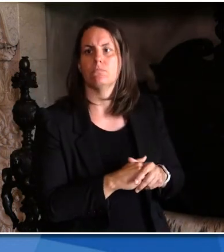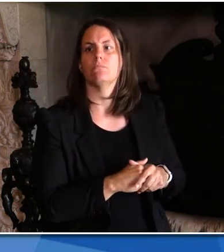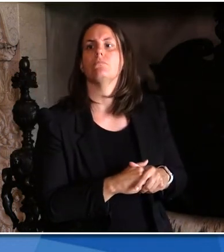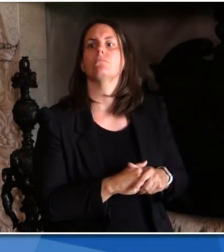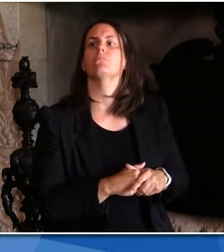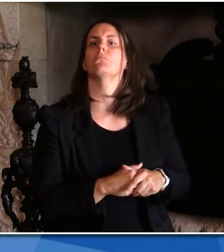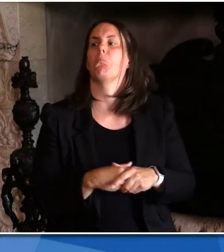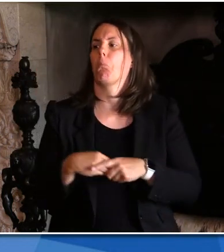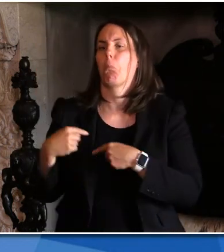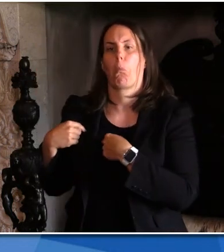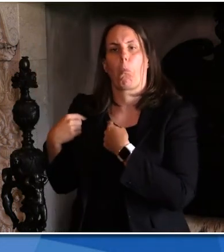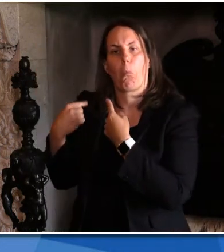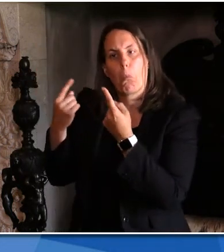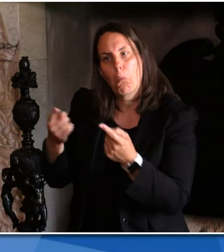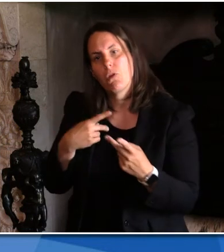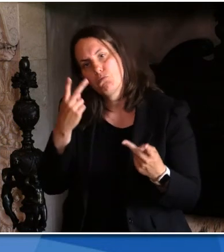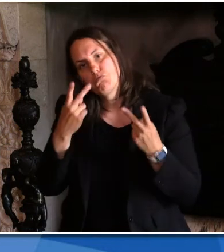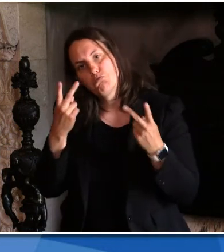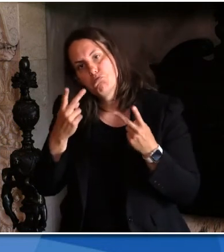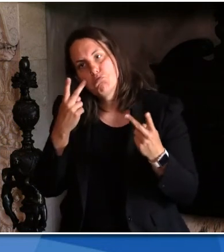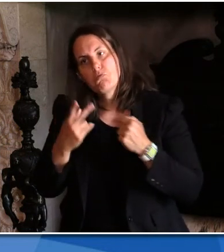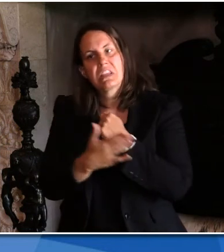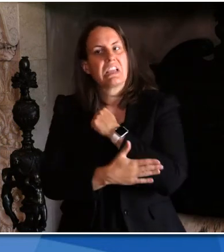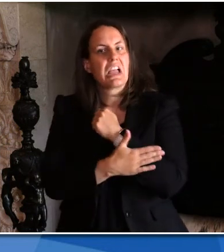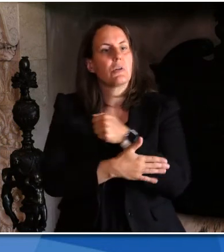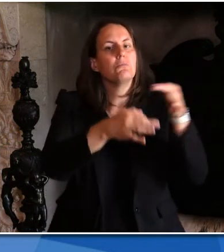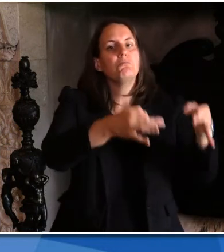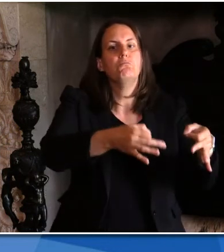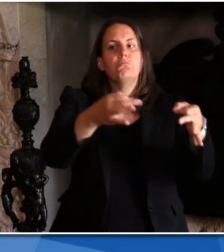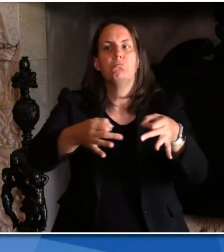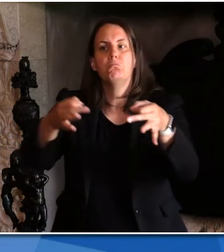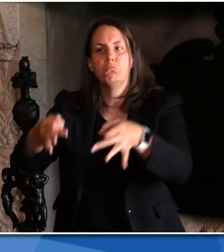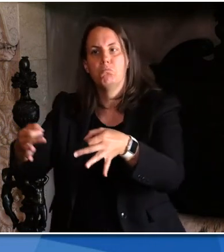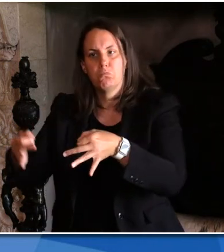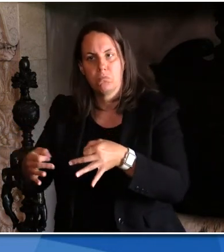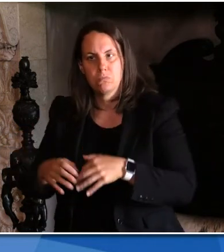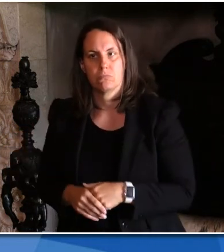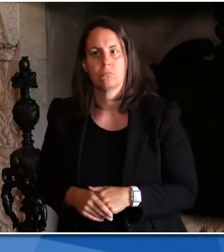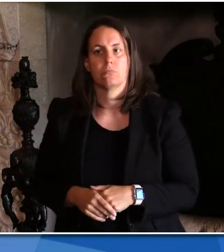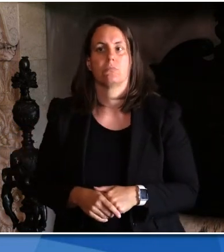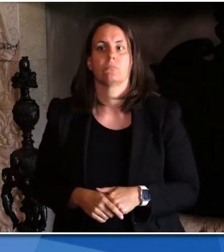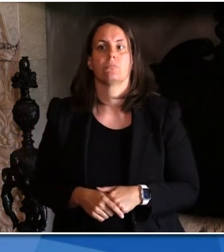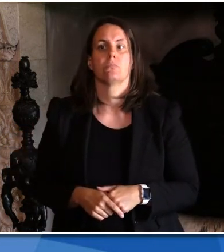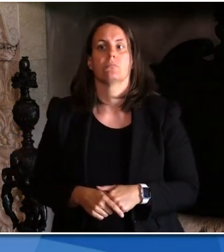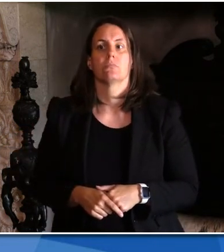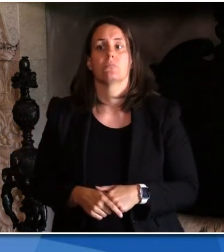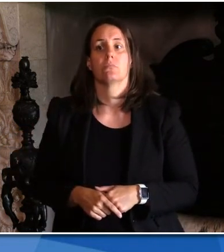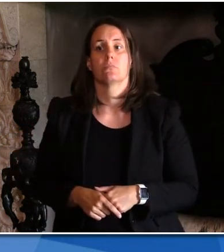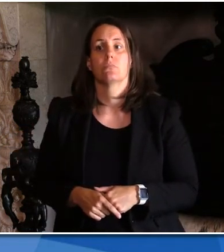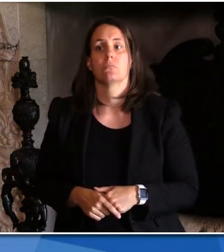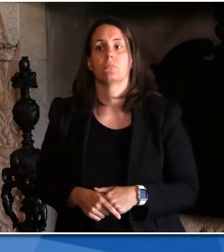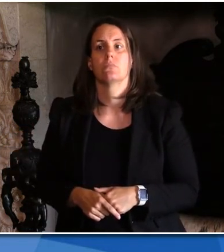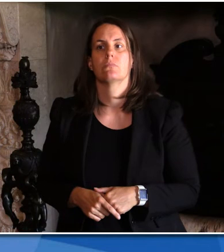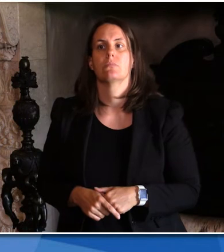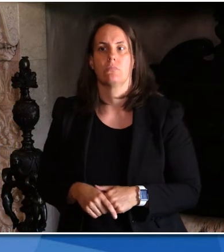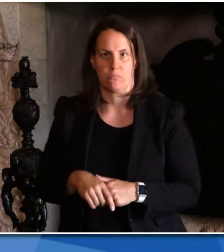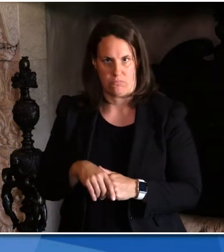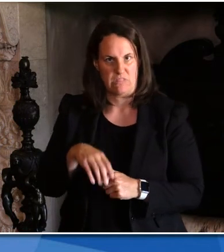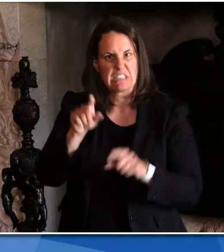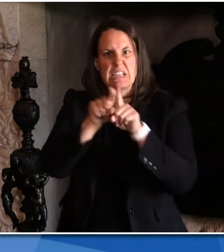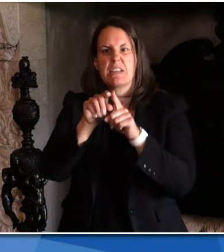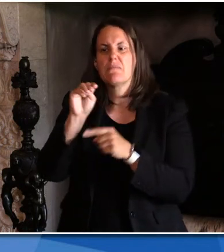their boards and their public. Here in Marathon County, I know that they did that as well, and there was a lot of backlash